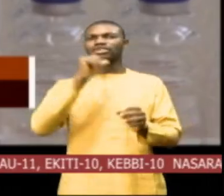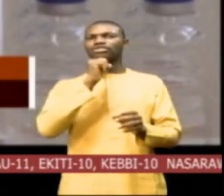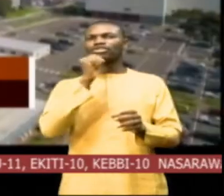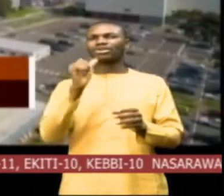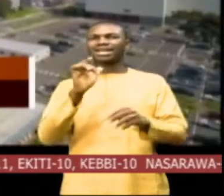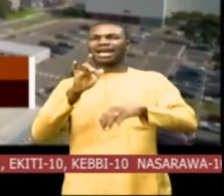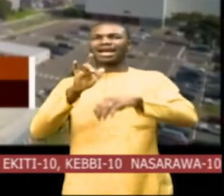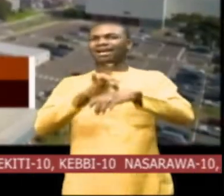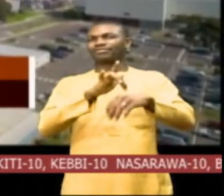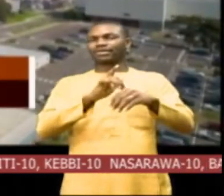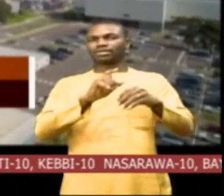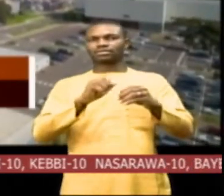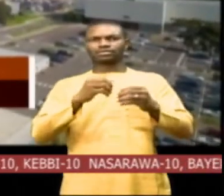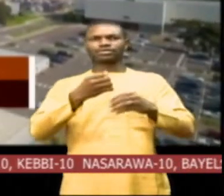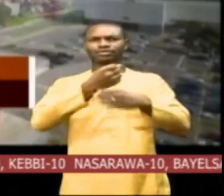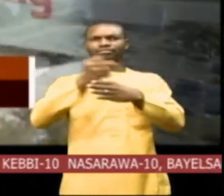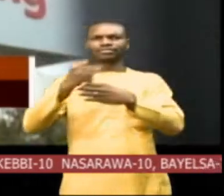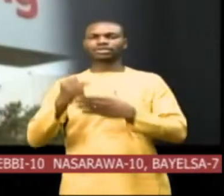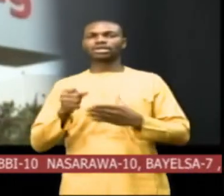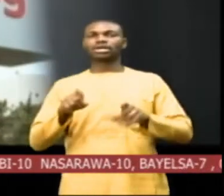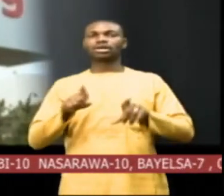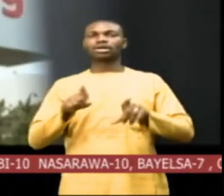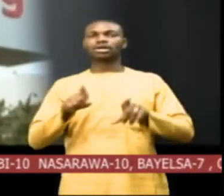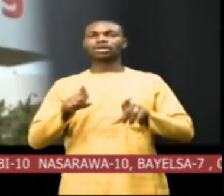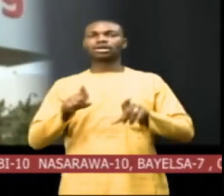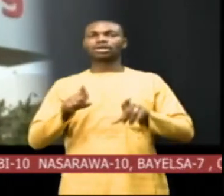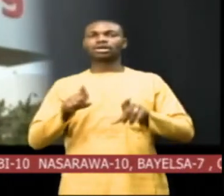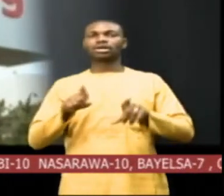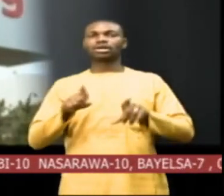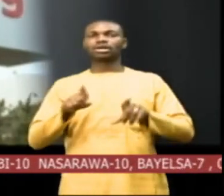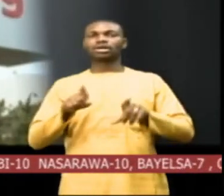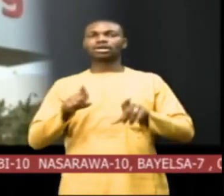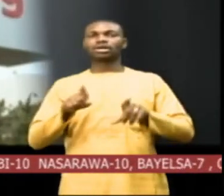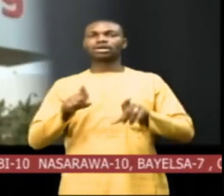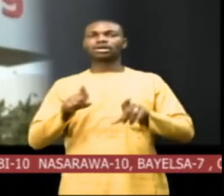but requests the European Commission reviews the decision.